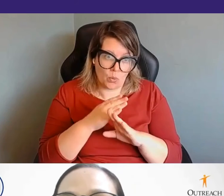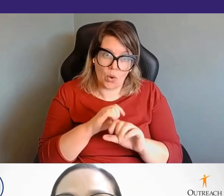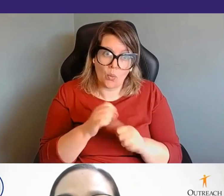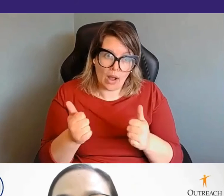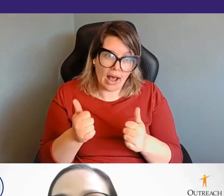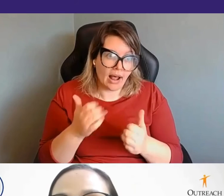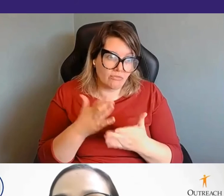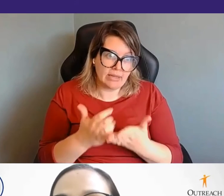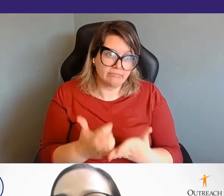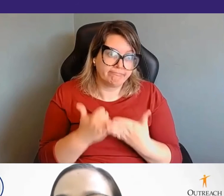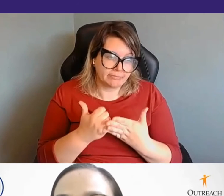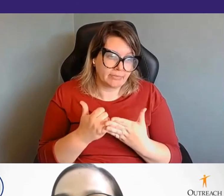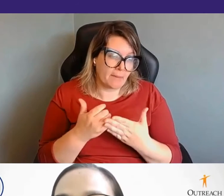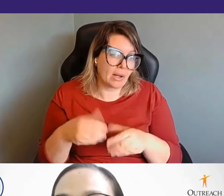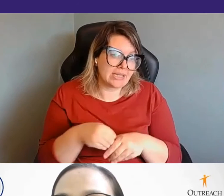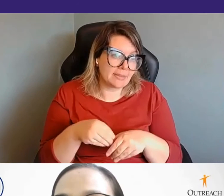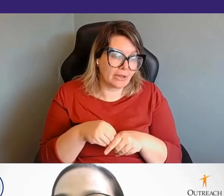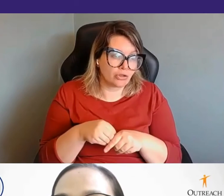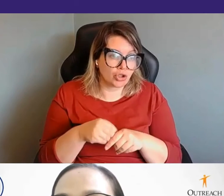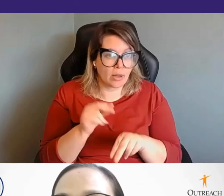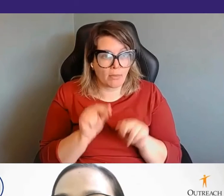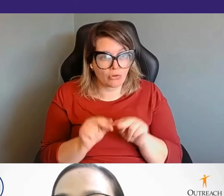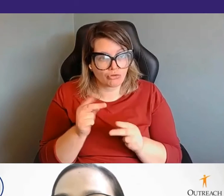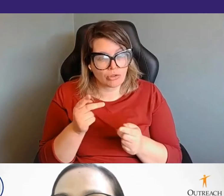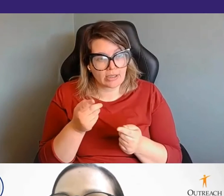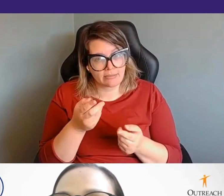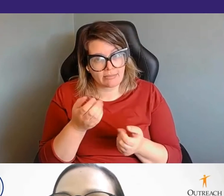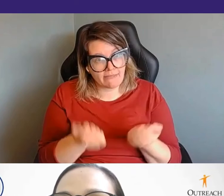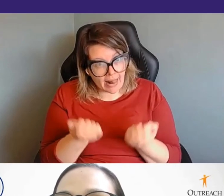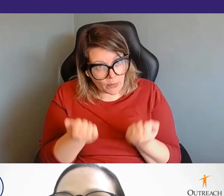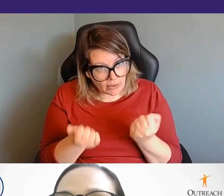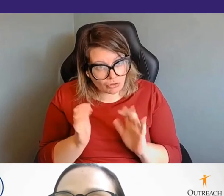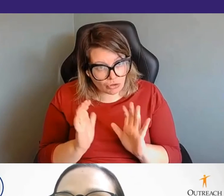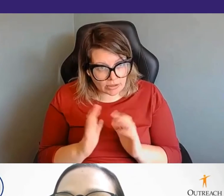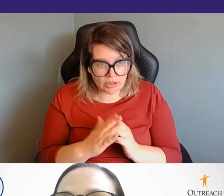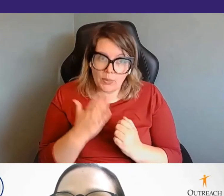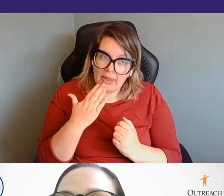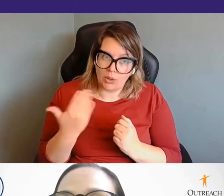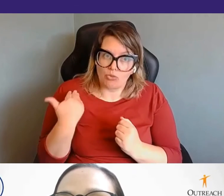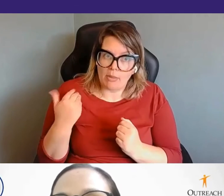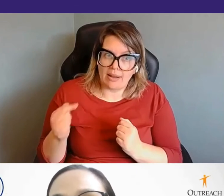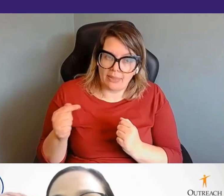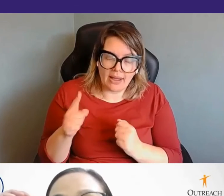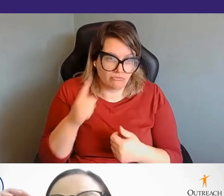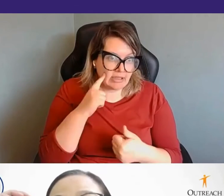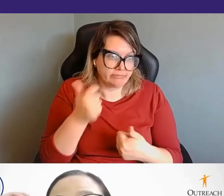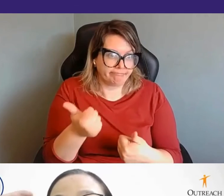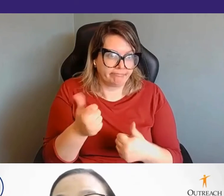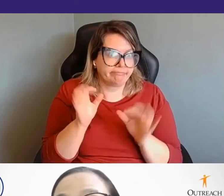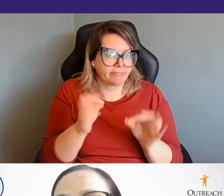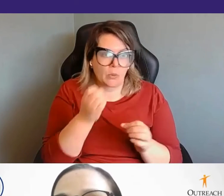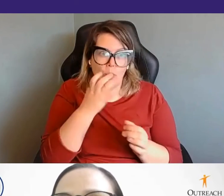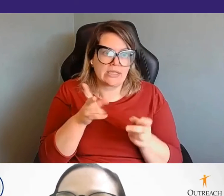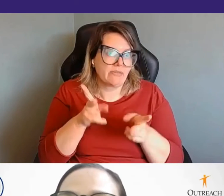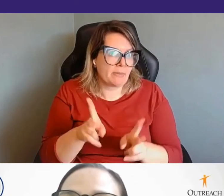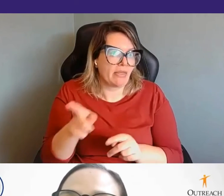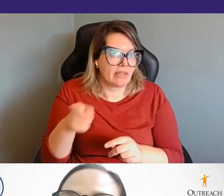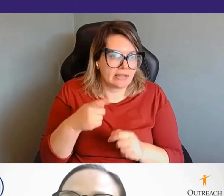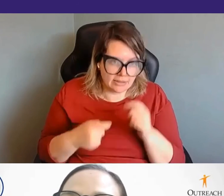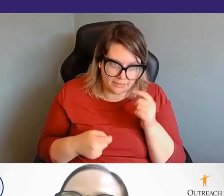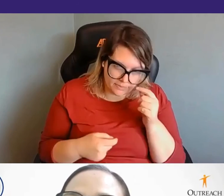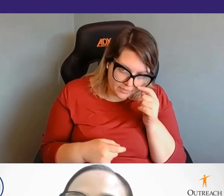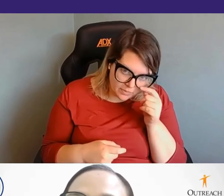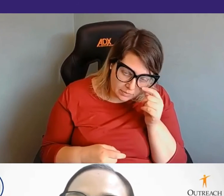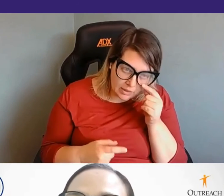forms of monitoring evaluation. So thank you for reminding me of that method. It's wonderful. Now, we